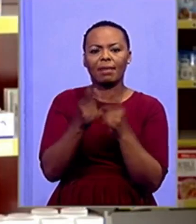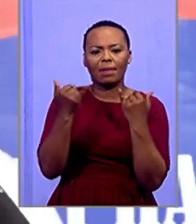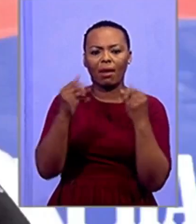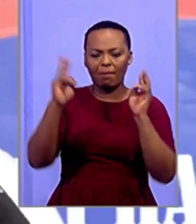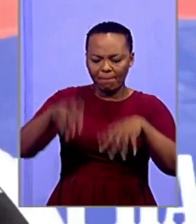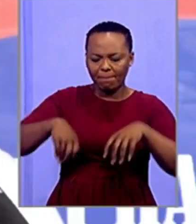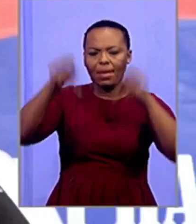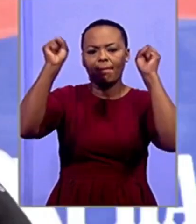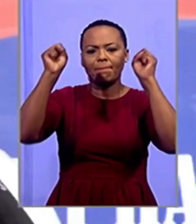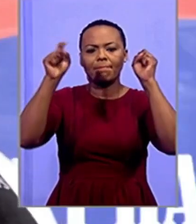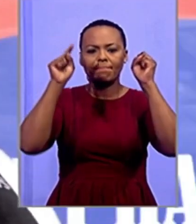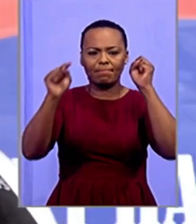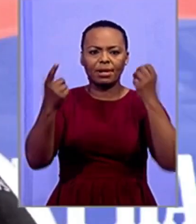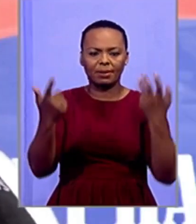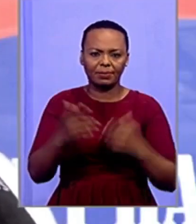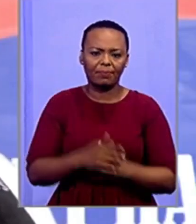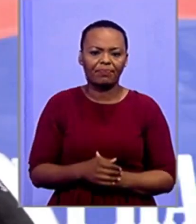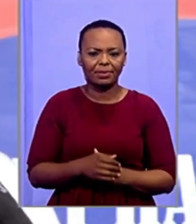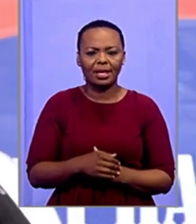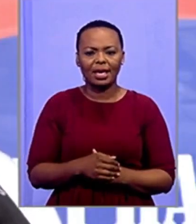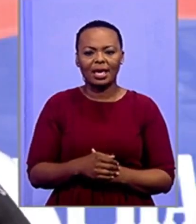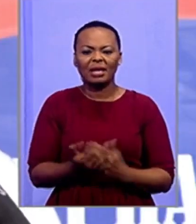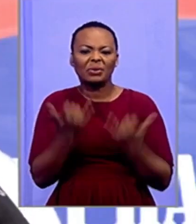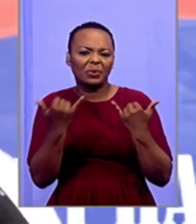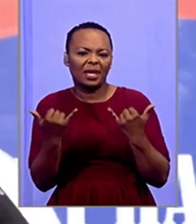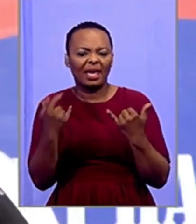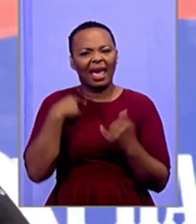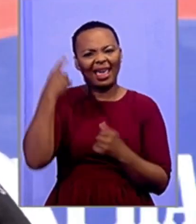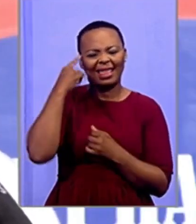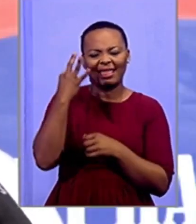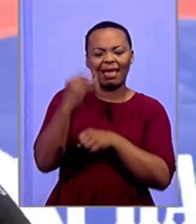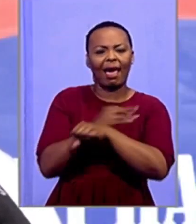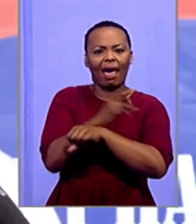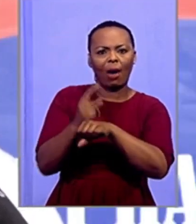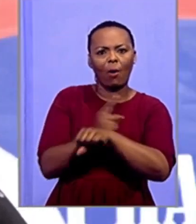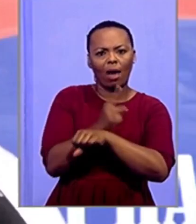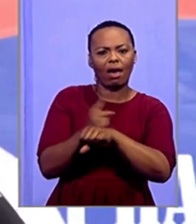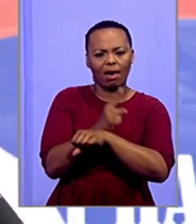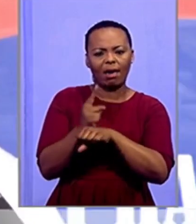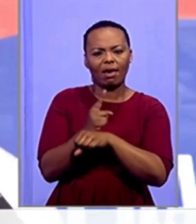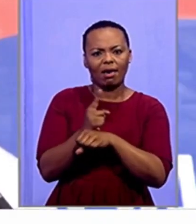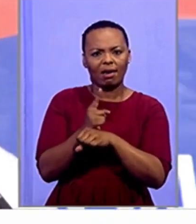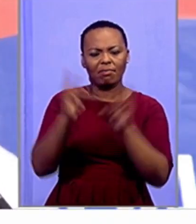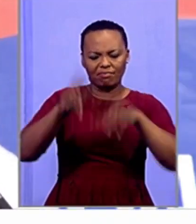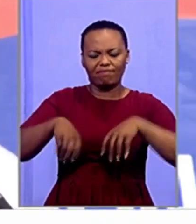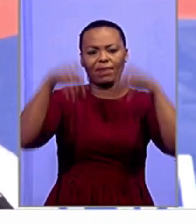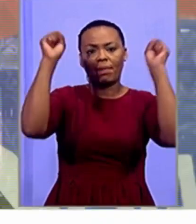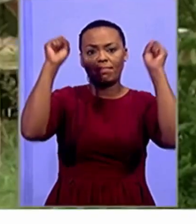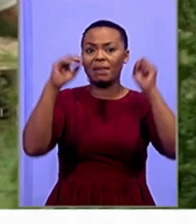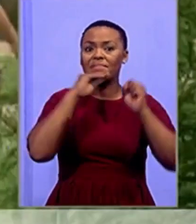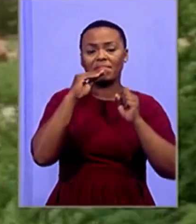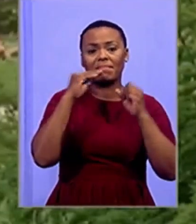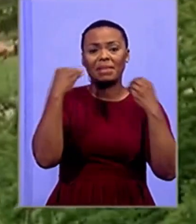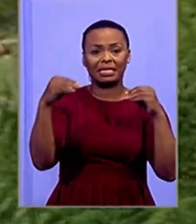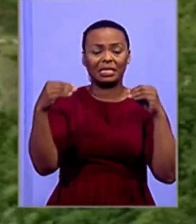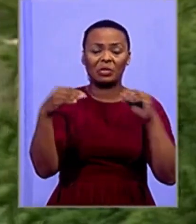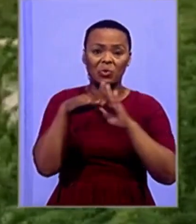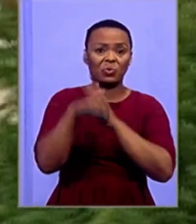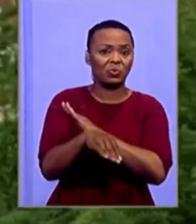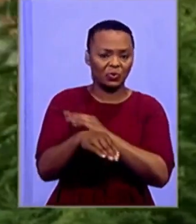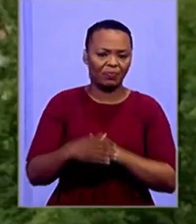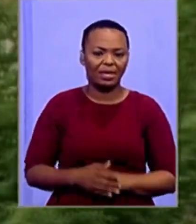Today, we think it's going to have electricity for about 3 hours. So business is going down, very, very down. Jaaka ile